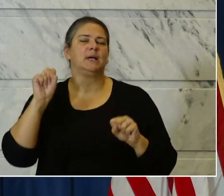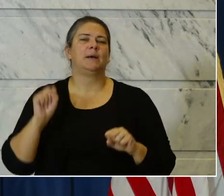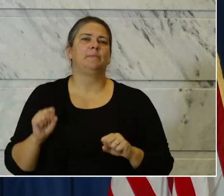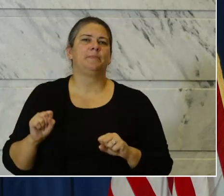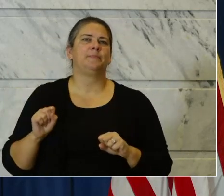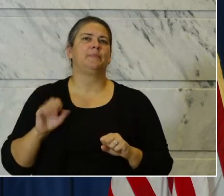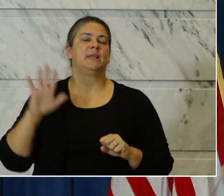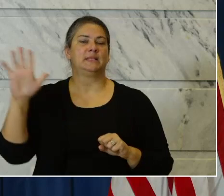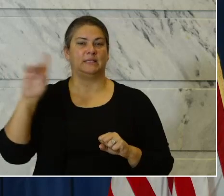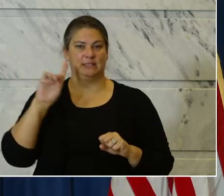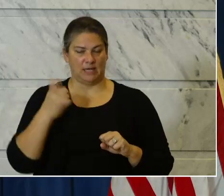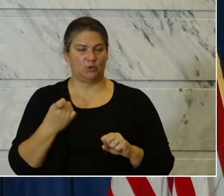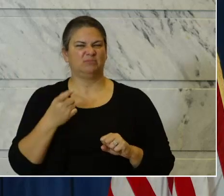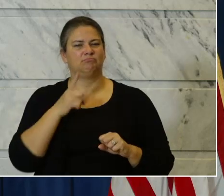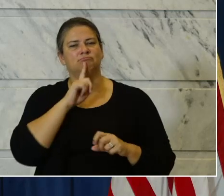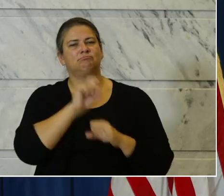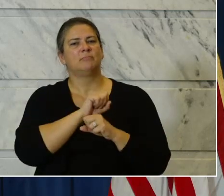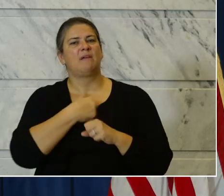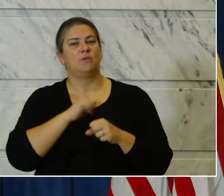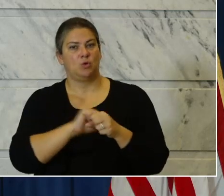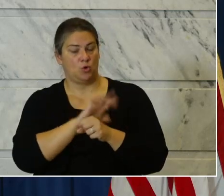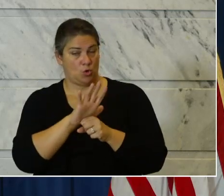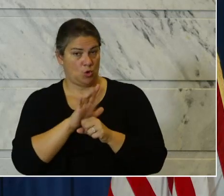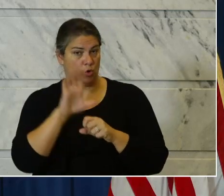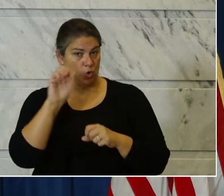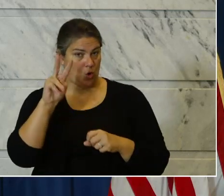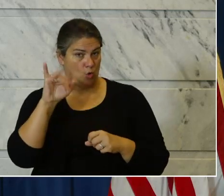diagnosis with COVID and actions really over the last